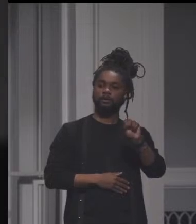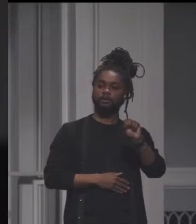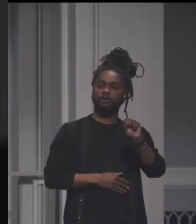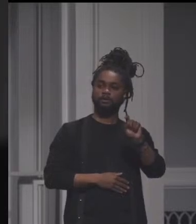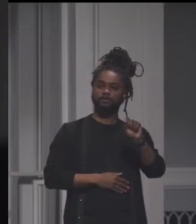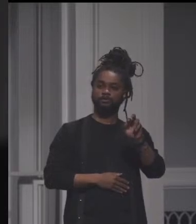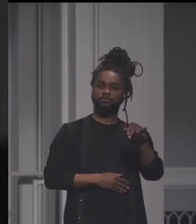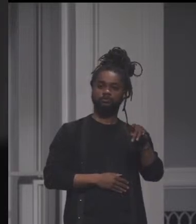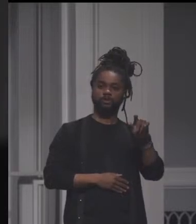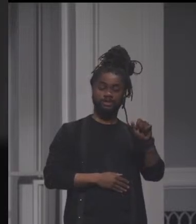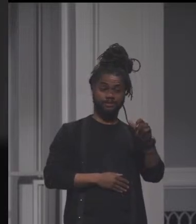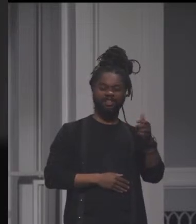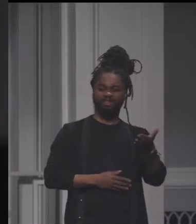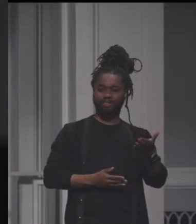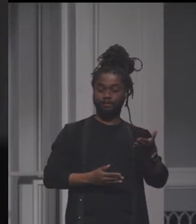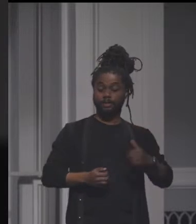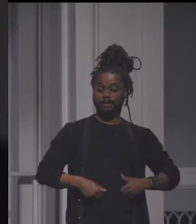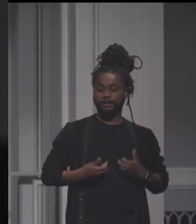Seattle, so she's close to us.